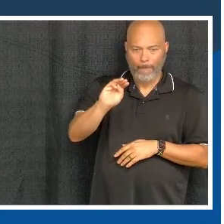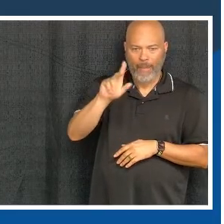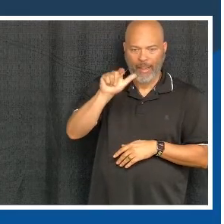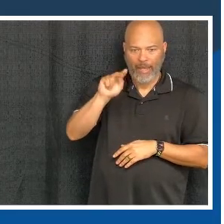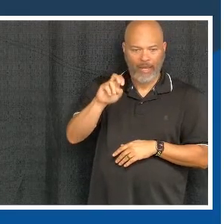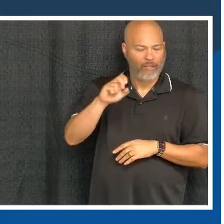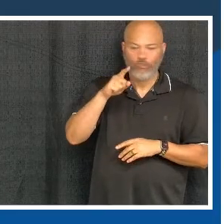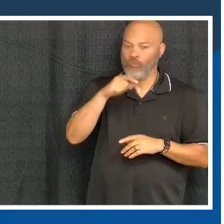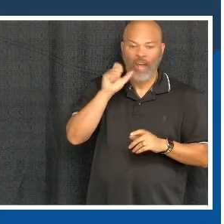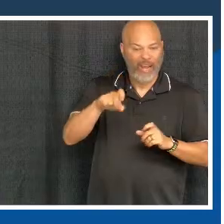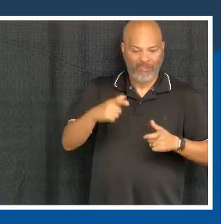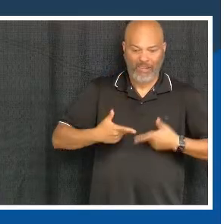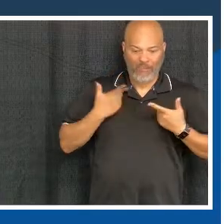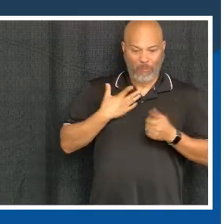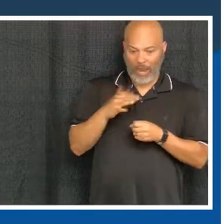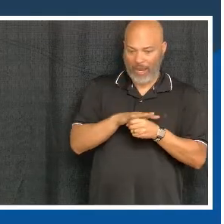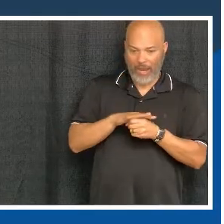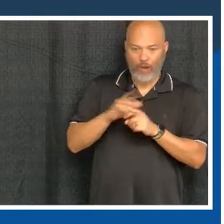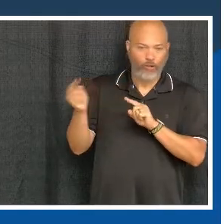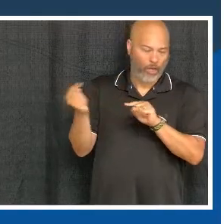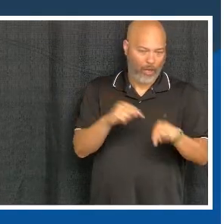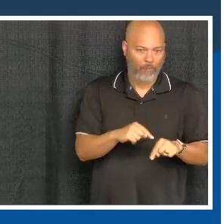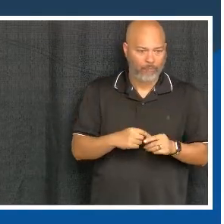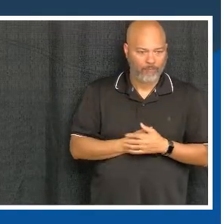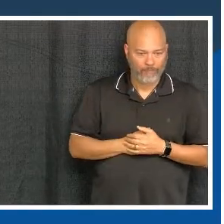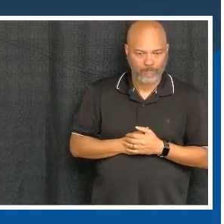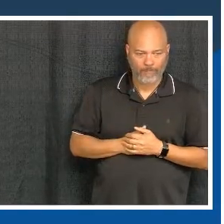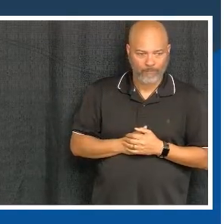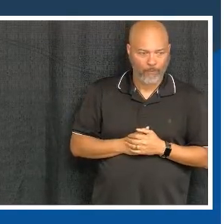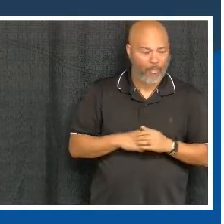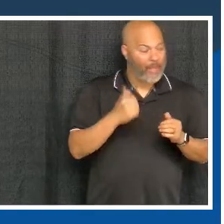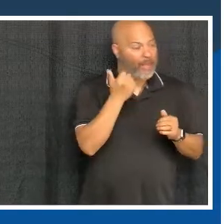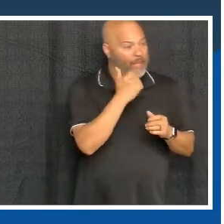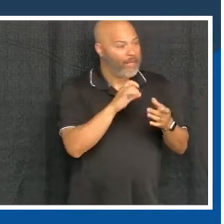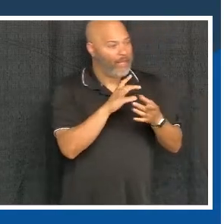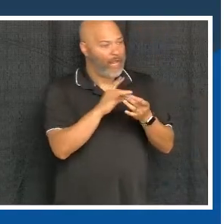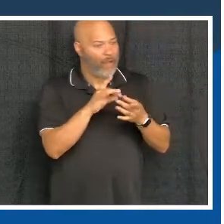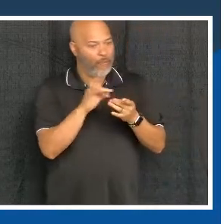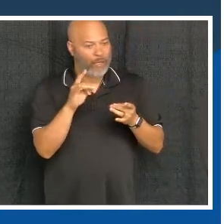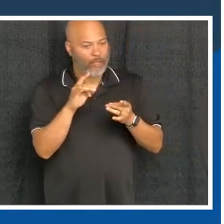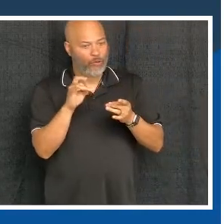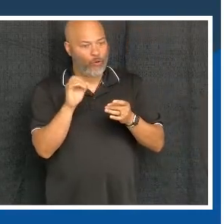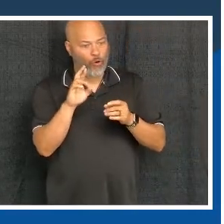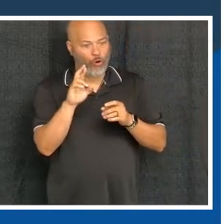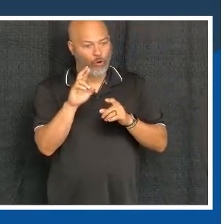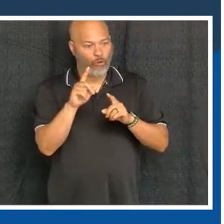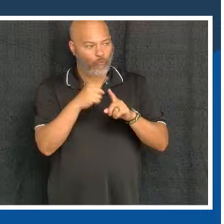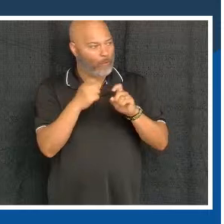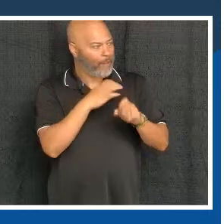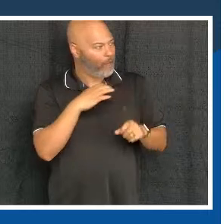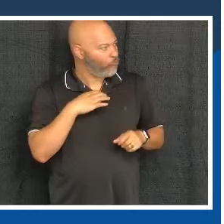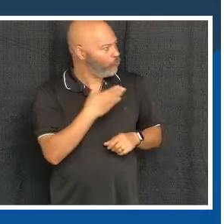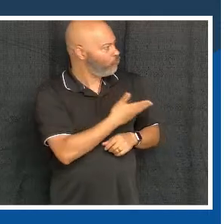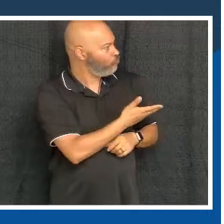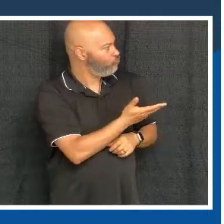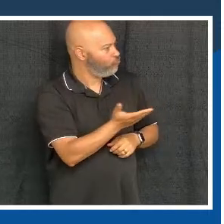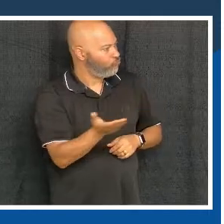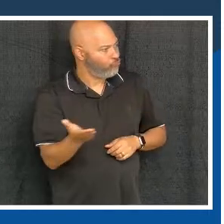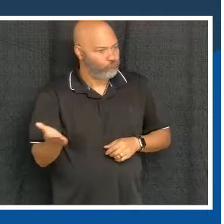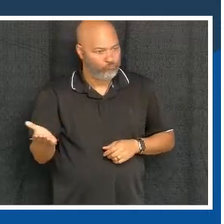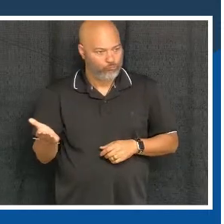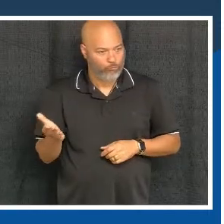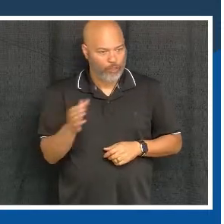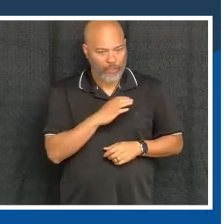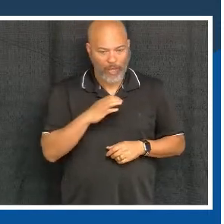You do not have to live in Ward 2 to attend. Thank you. Thank you. Any more comments from the council?